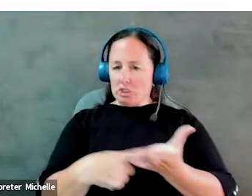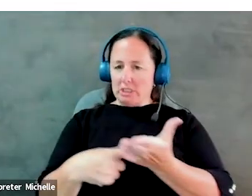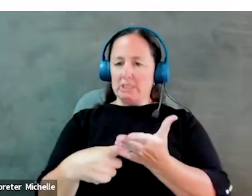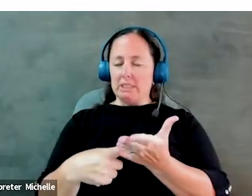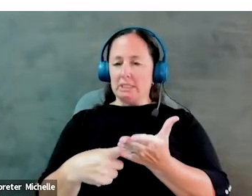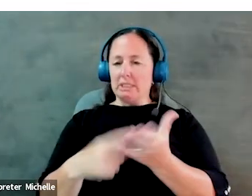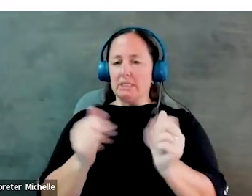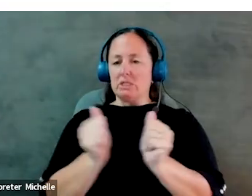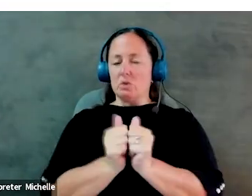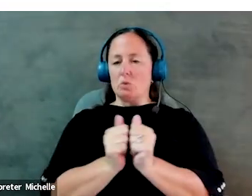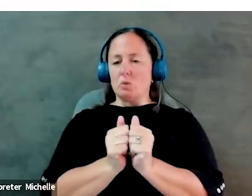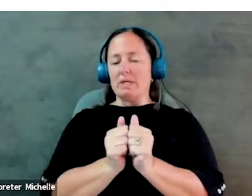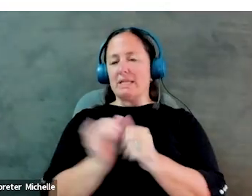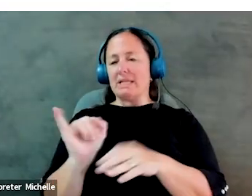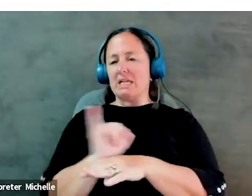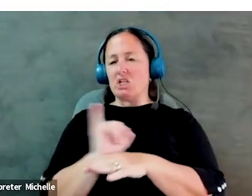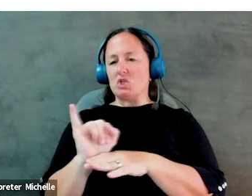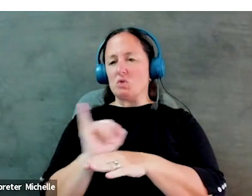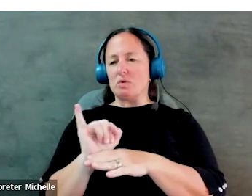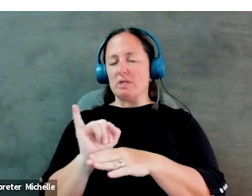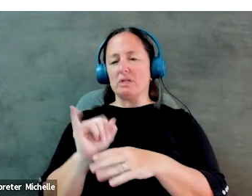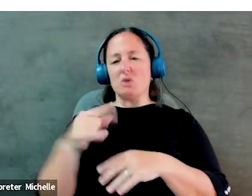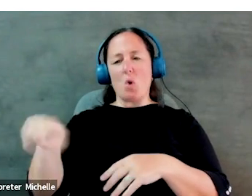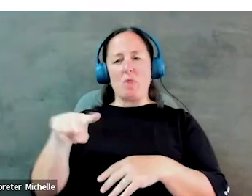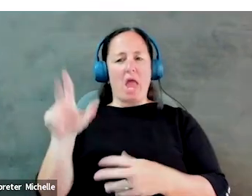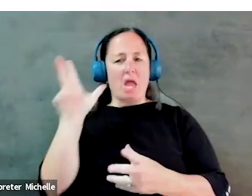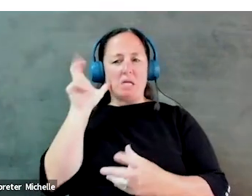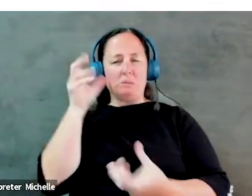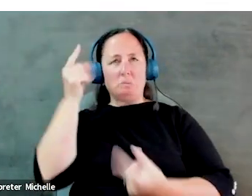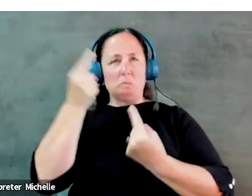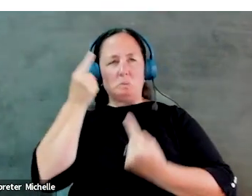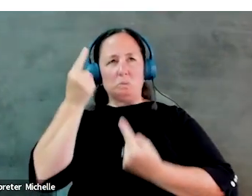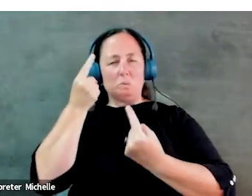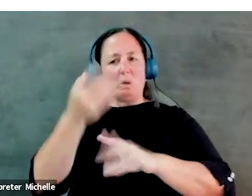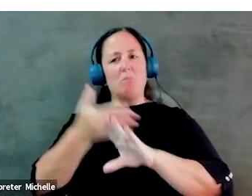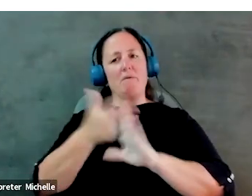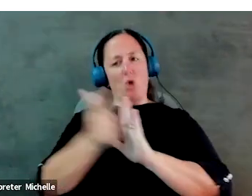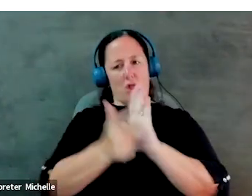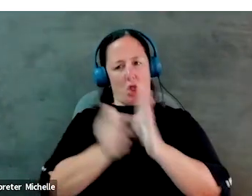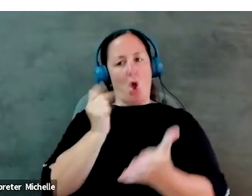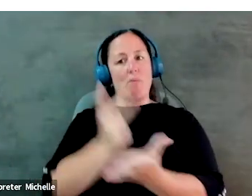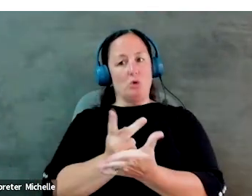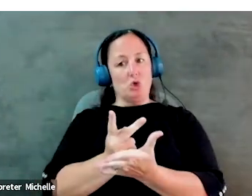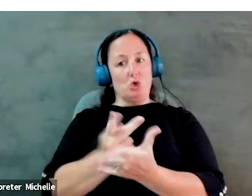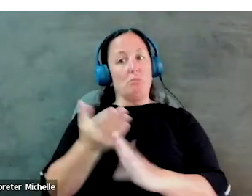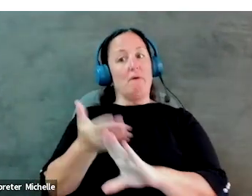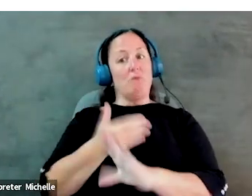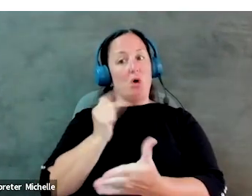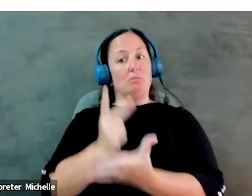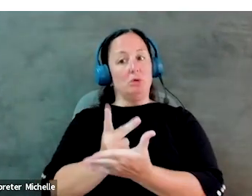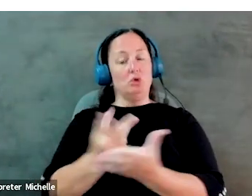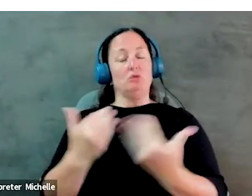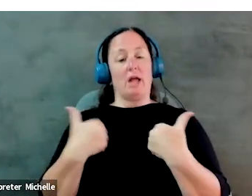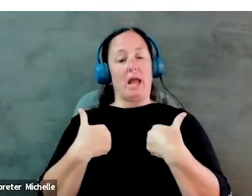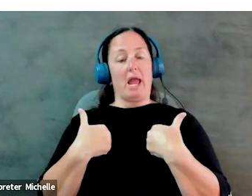discussions with the industry, and this was taken into consideration, before the law was approved, to have